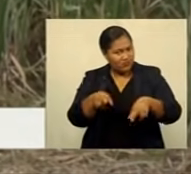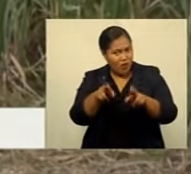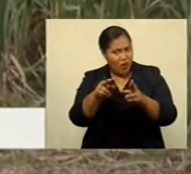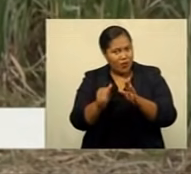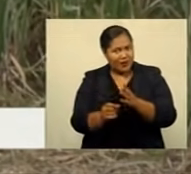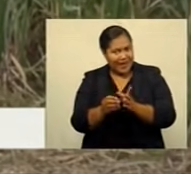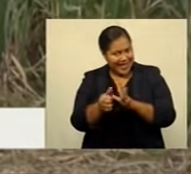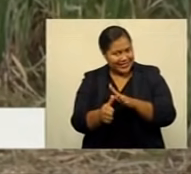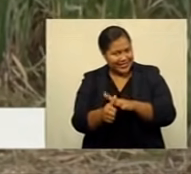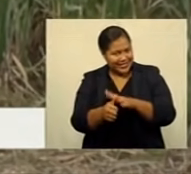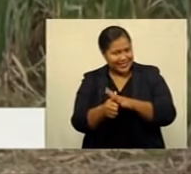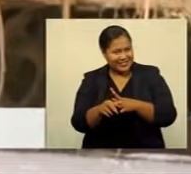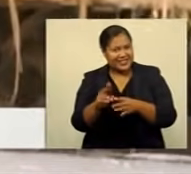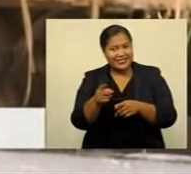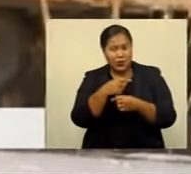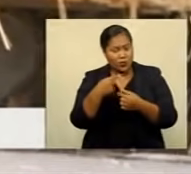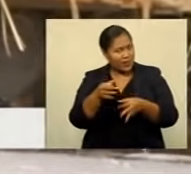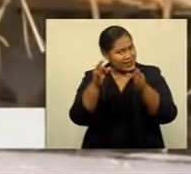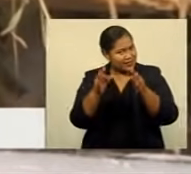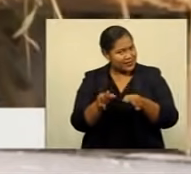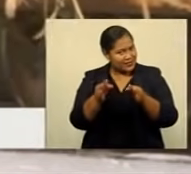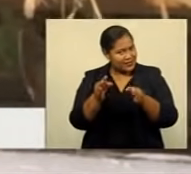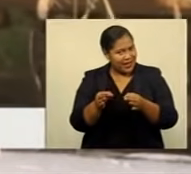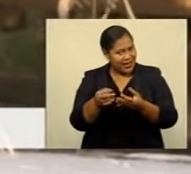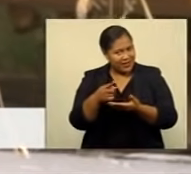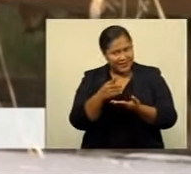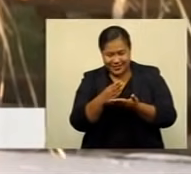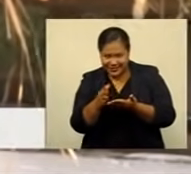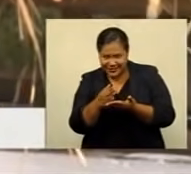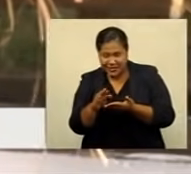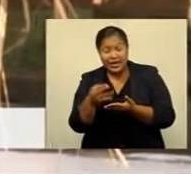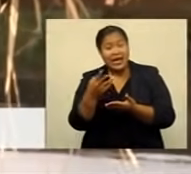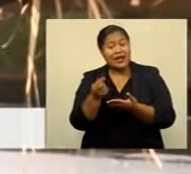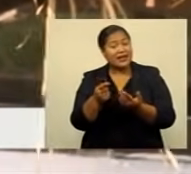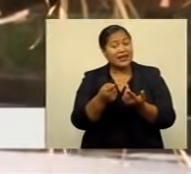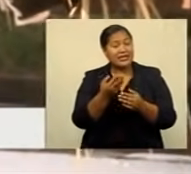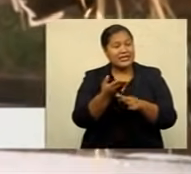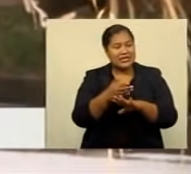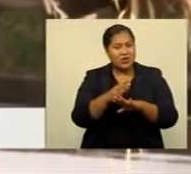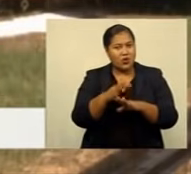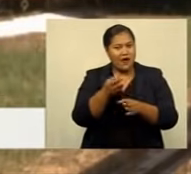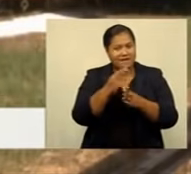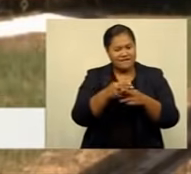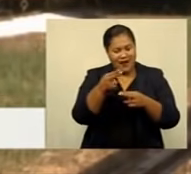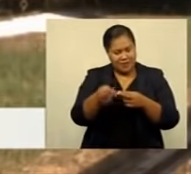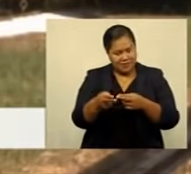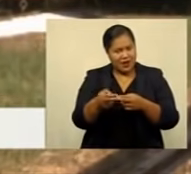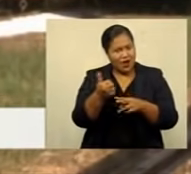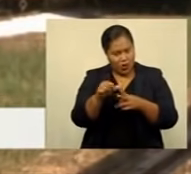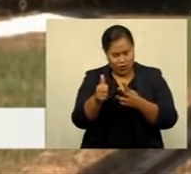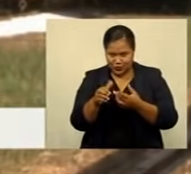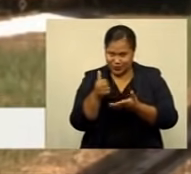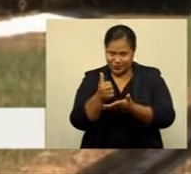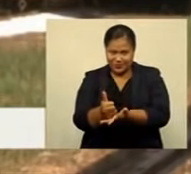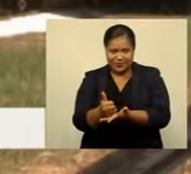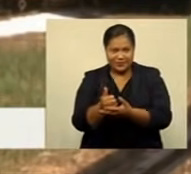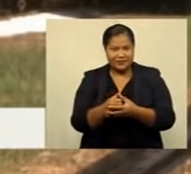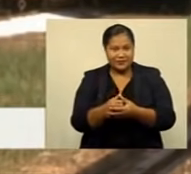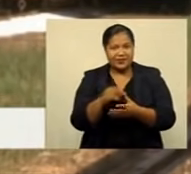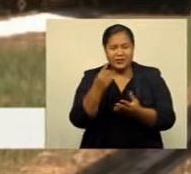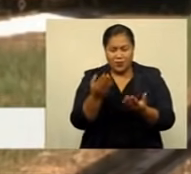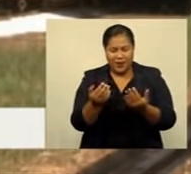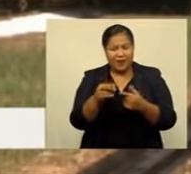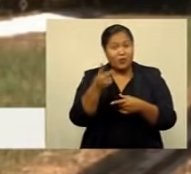assistance, weedicide subsidy and the new farmer assistance is also welcomed. Sharma adds they also welcome the $1